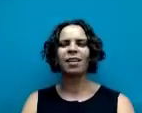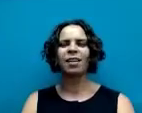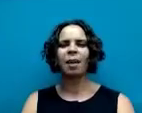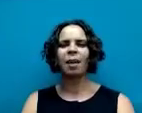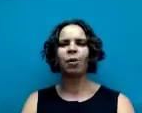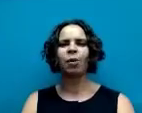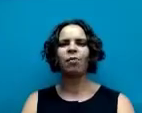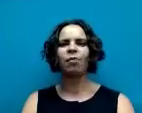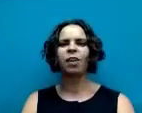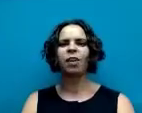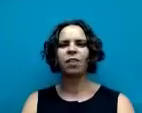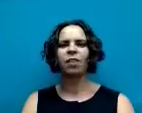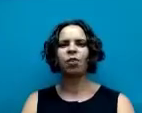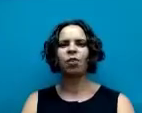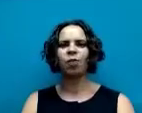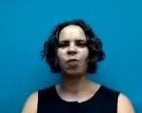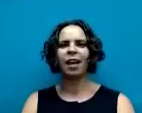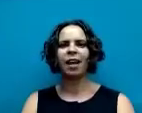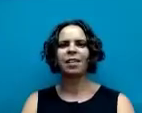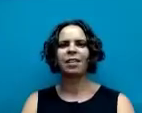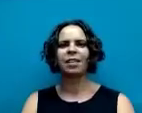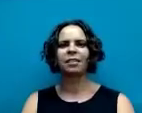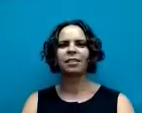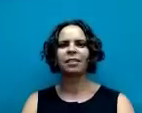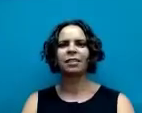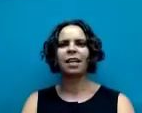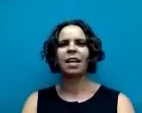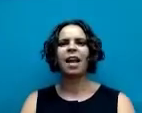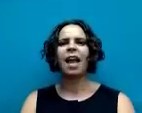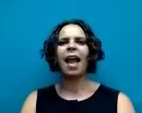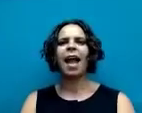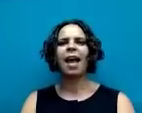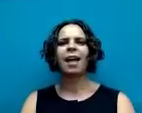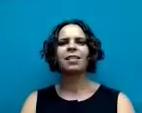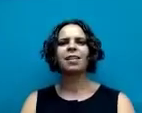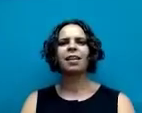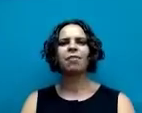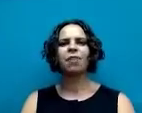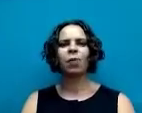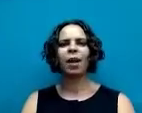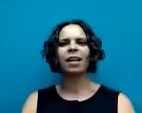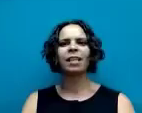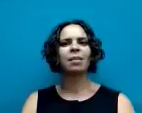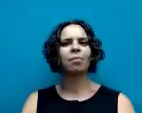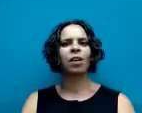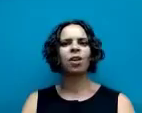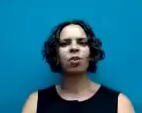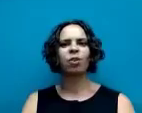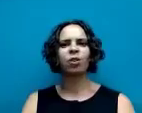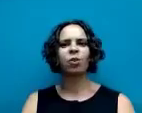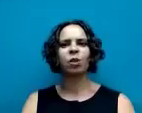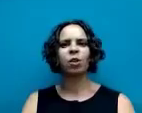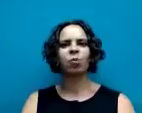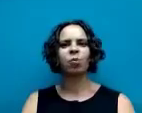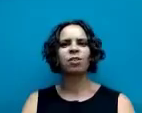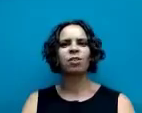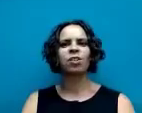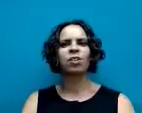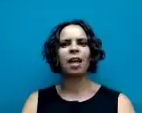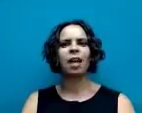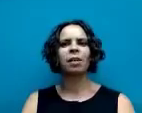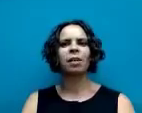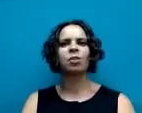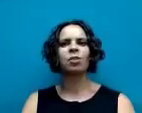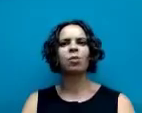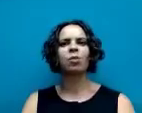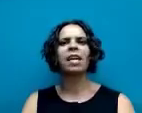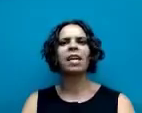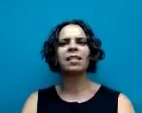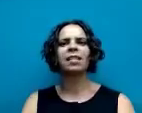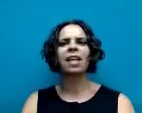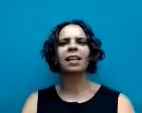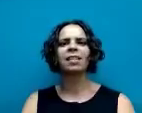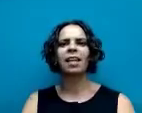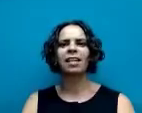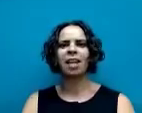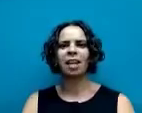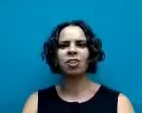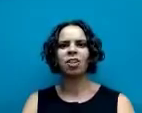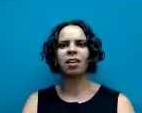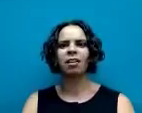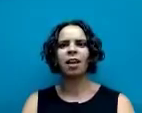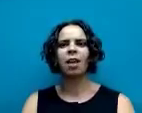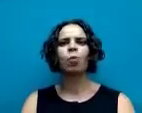a great example of giving credit. And giving credit is something you'll do in your research assignments through the